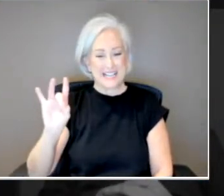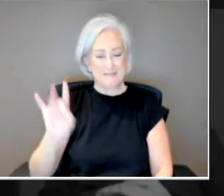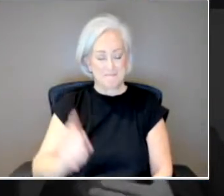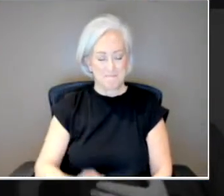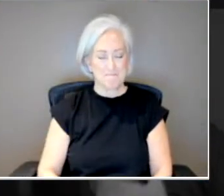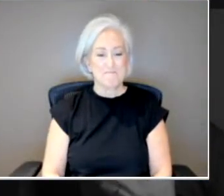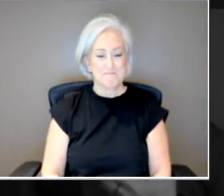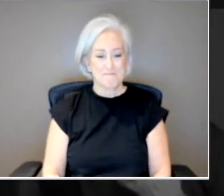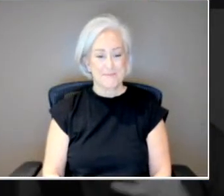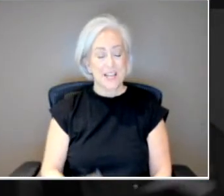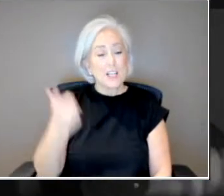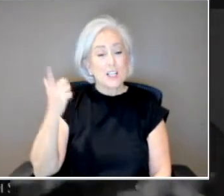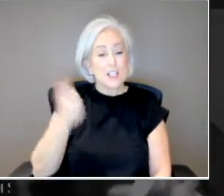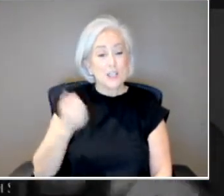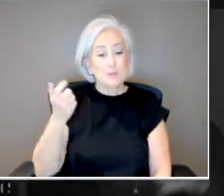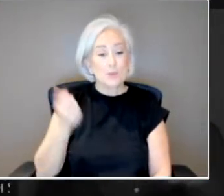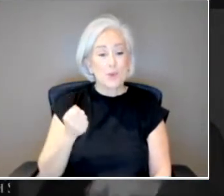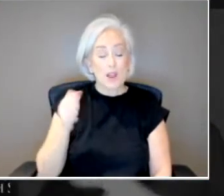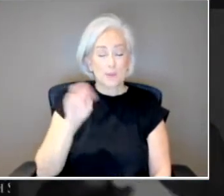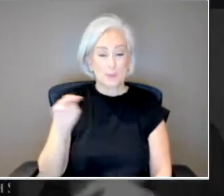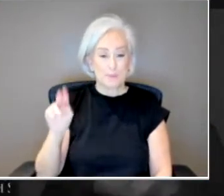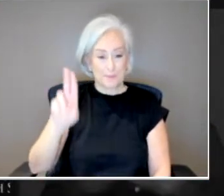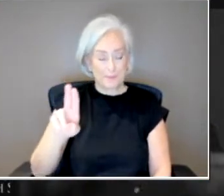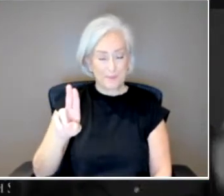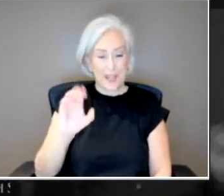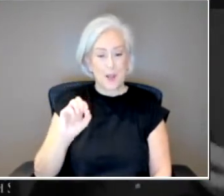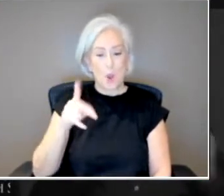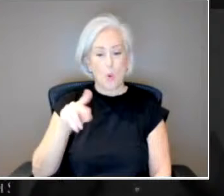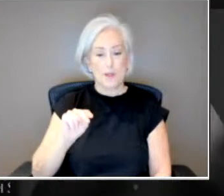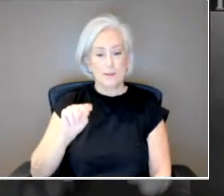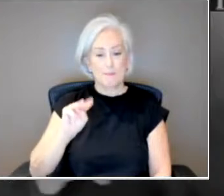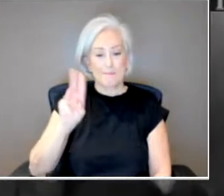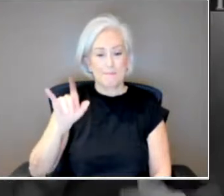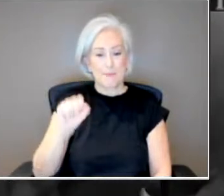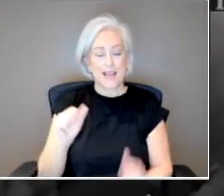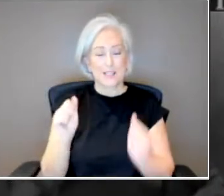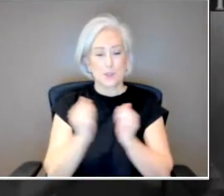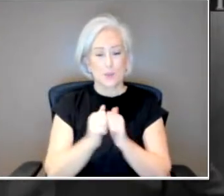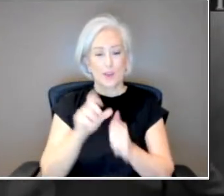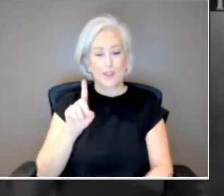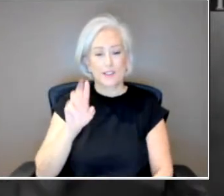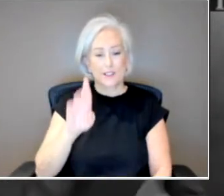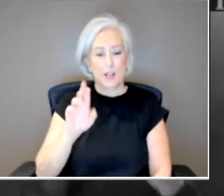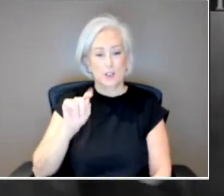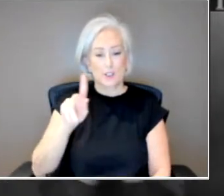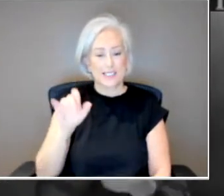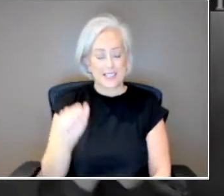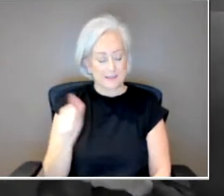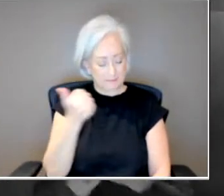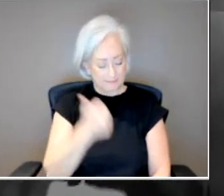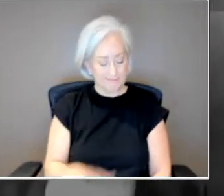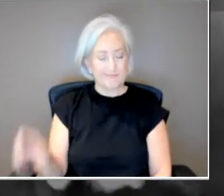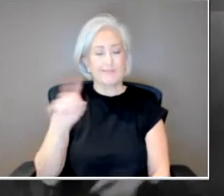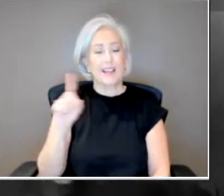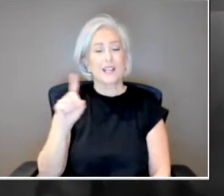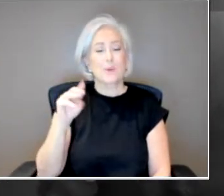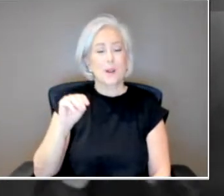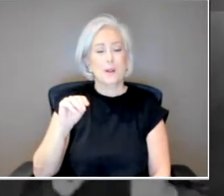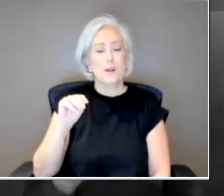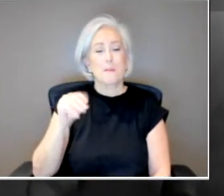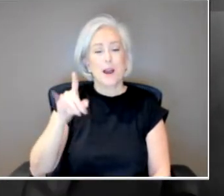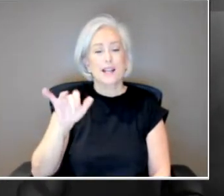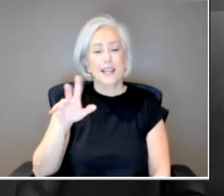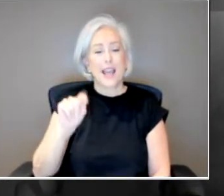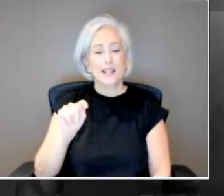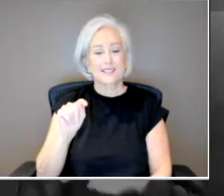Subscribe to our Morning Medical Update and Open Mics with Dr. Stites podcast. Now everywhere podcasts are available.